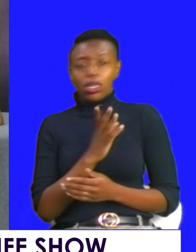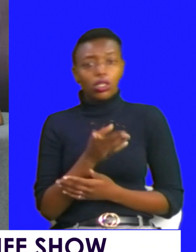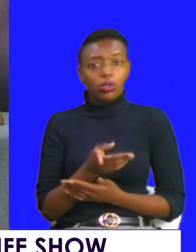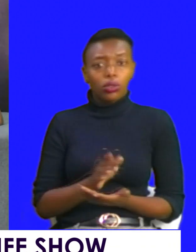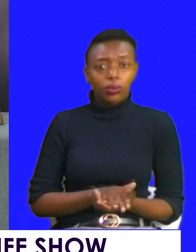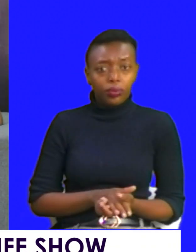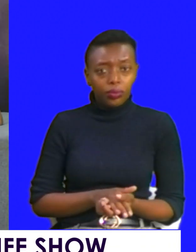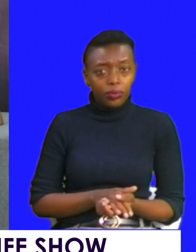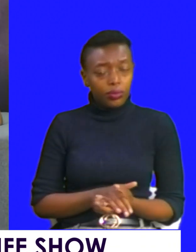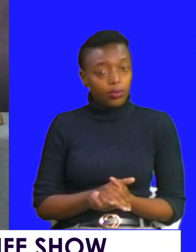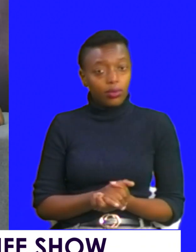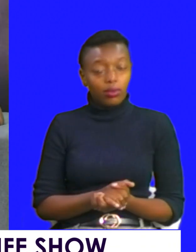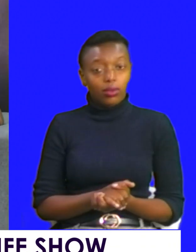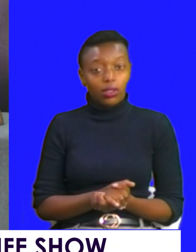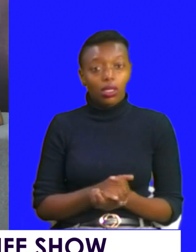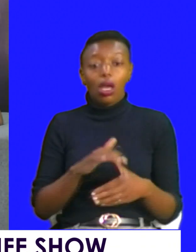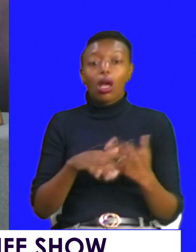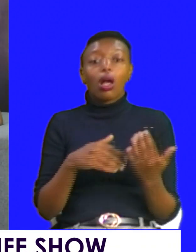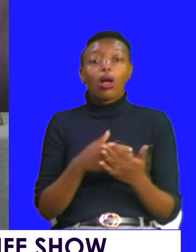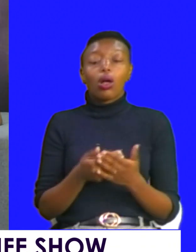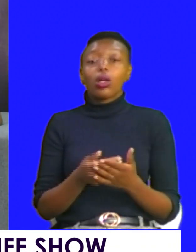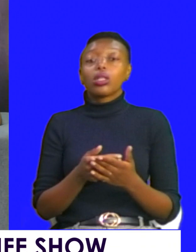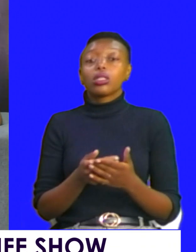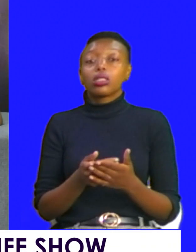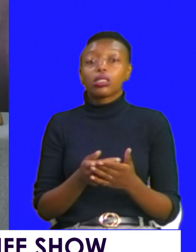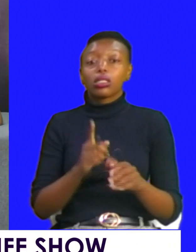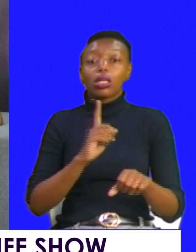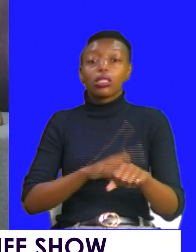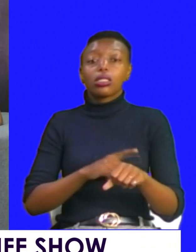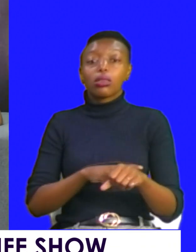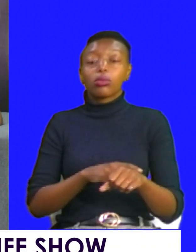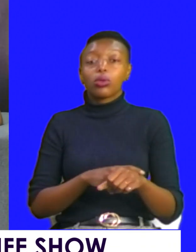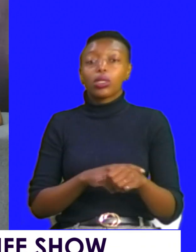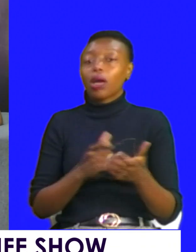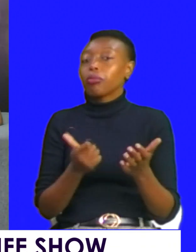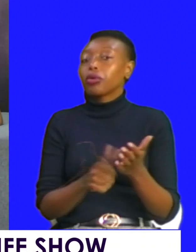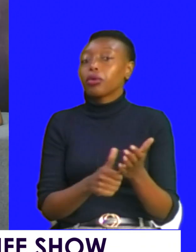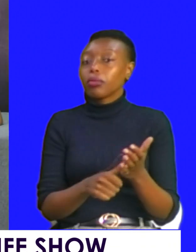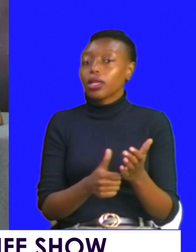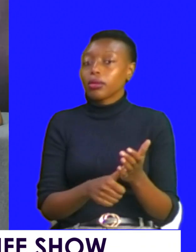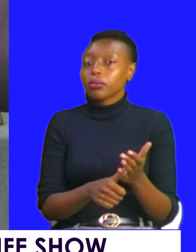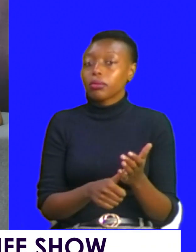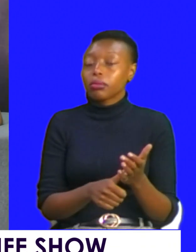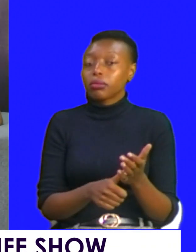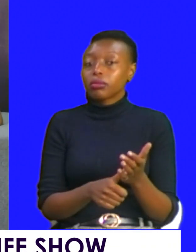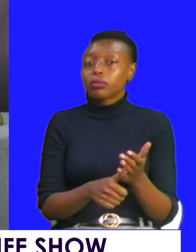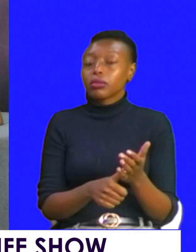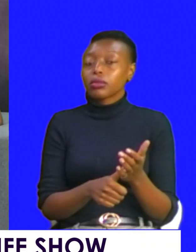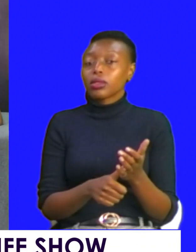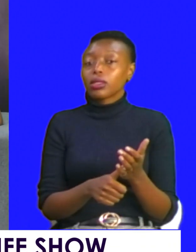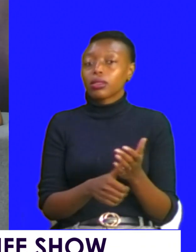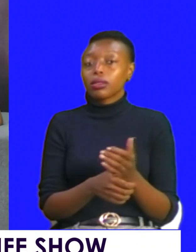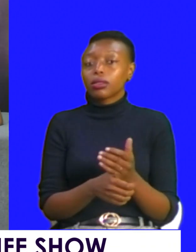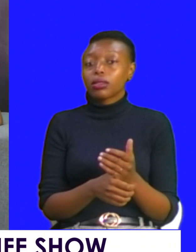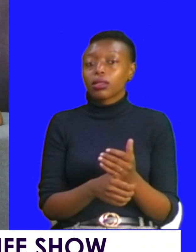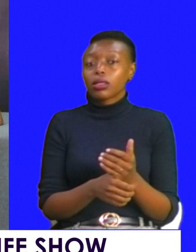Yes. So anytime somebody is in trouble, they'll run to you. And they want solutions. Yeah, actually, someone told me that